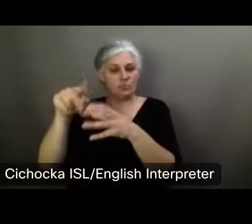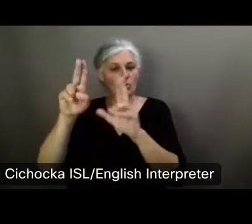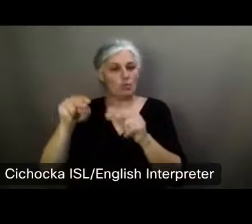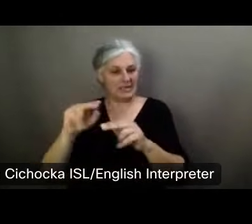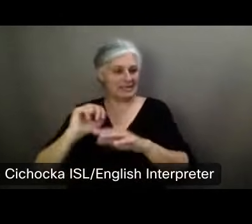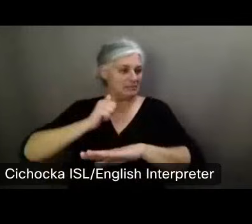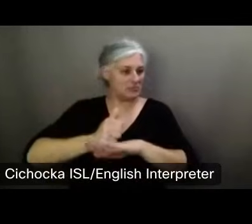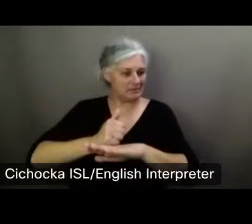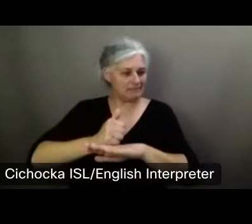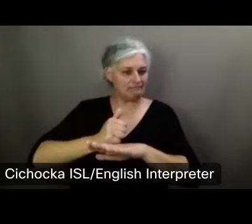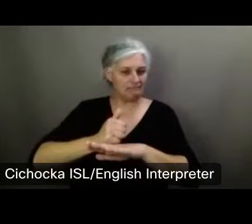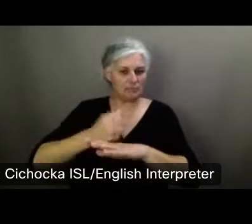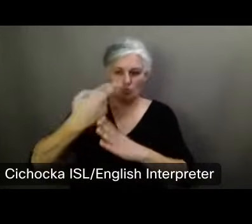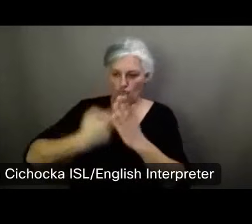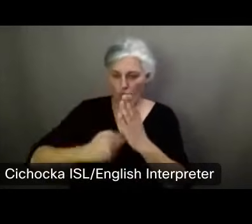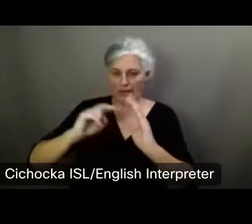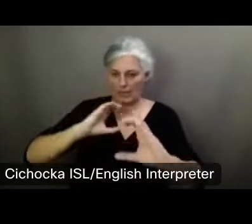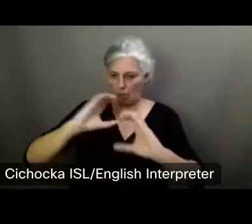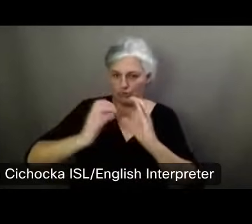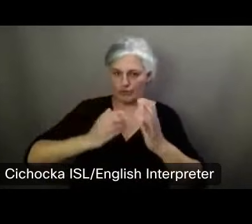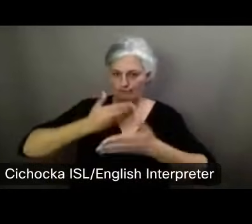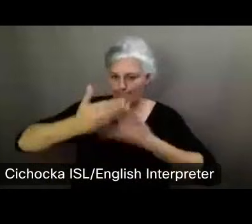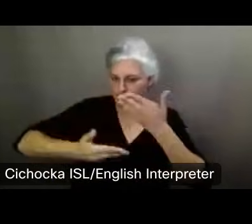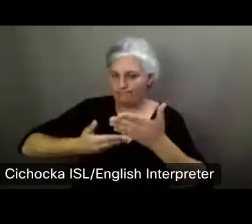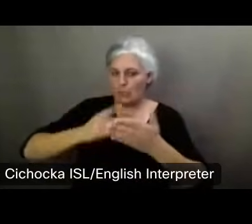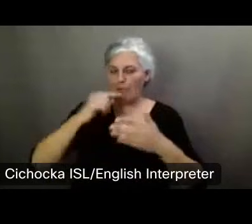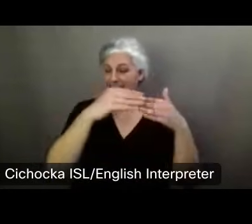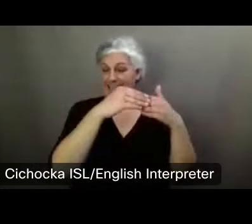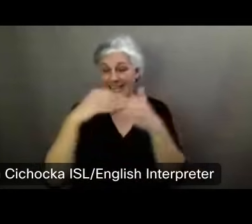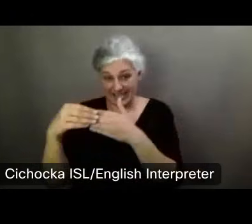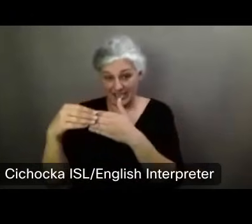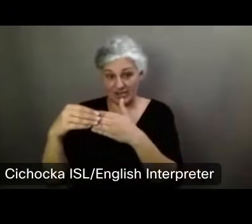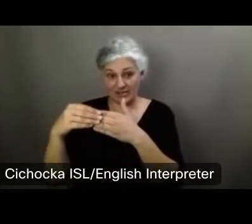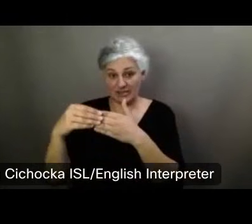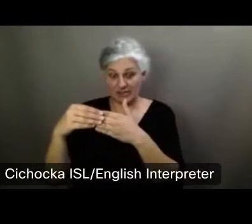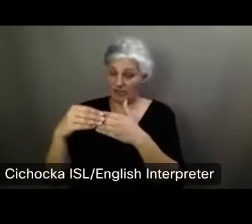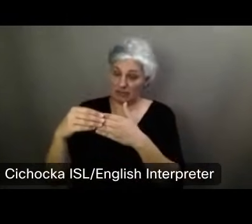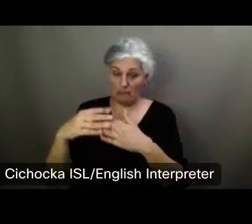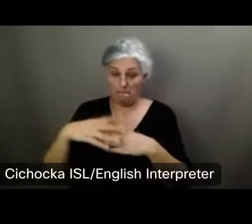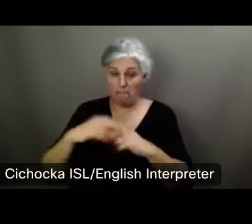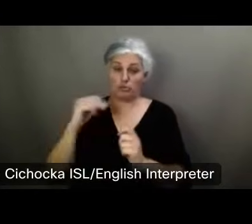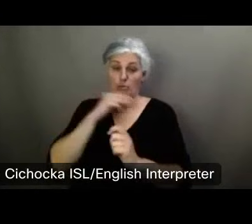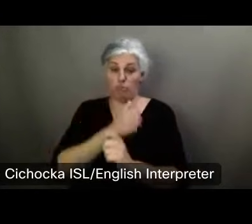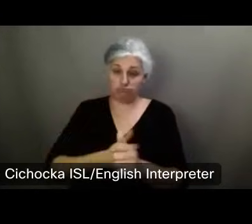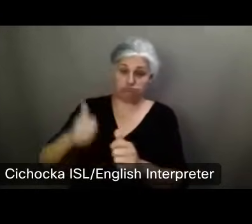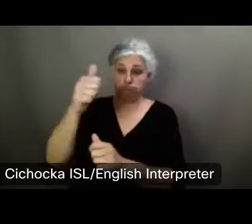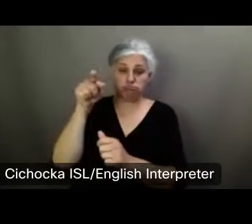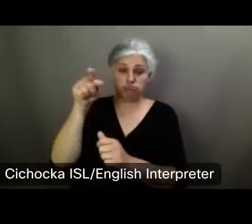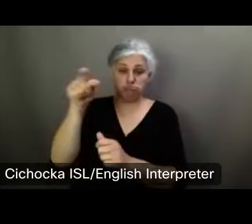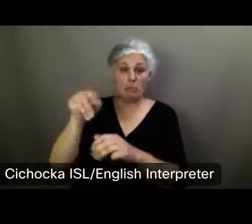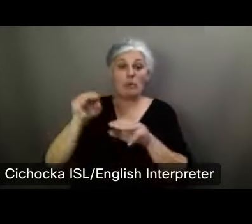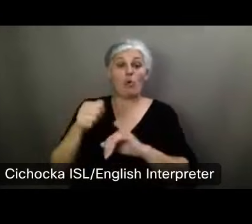tone, we can communicate on days like this, but the leadership set at the front line by people who are mentors